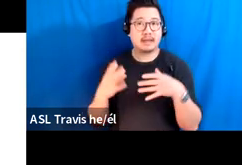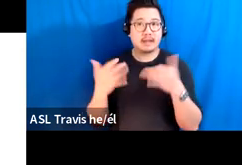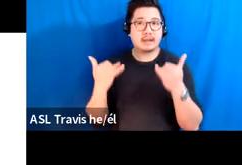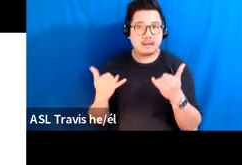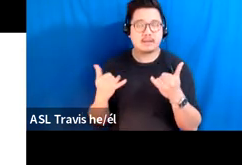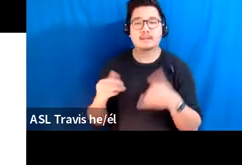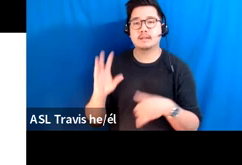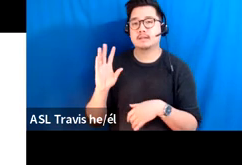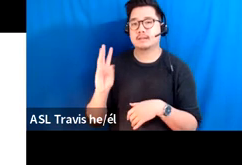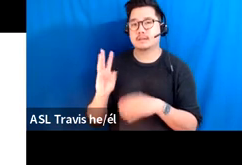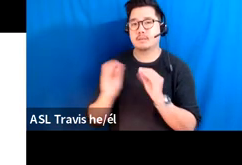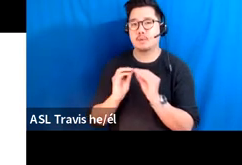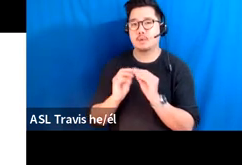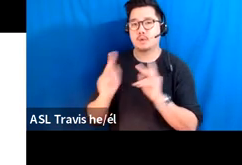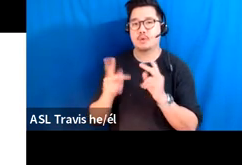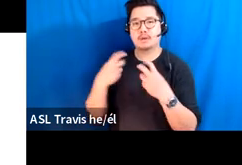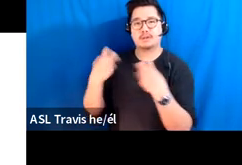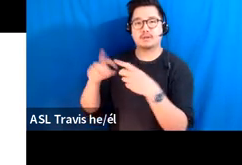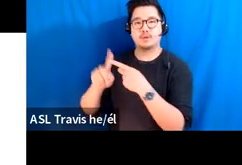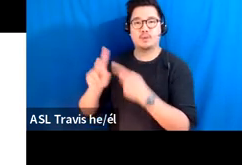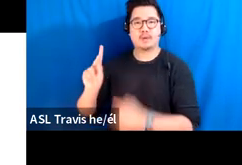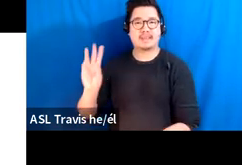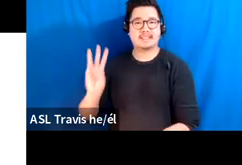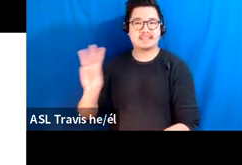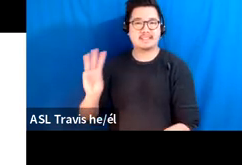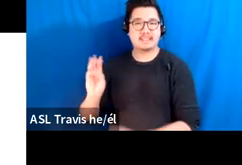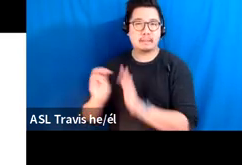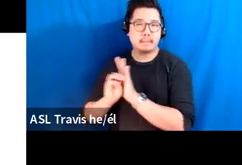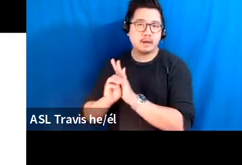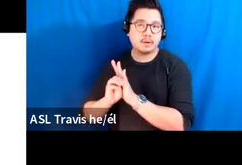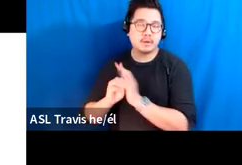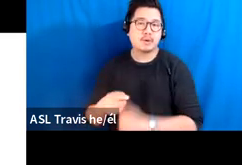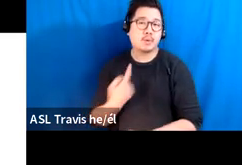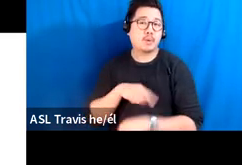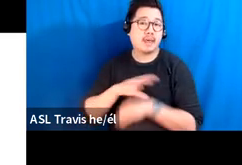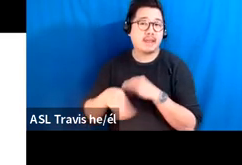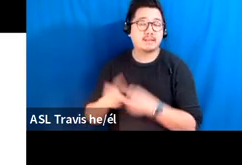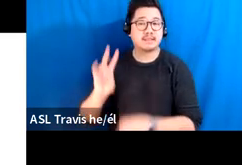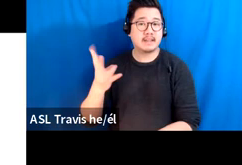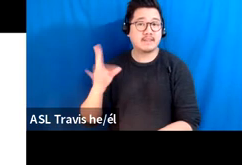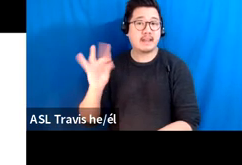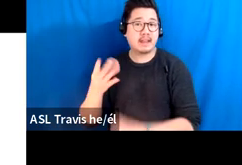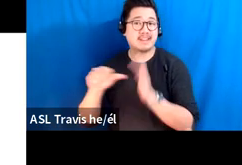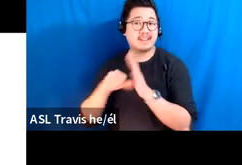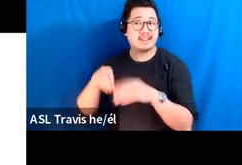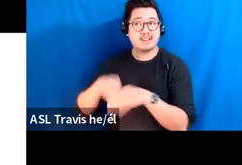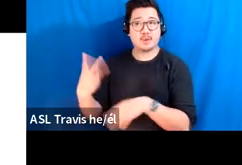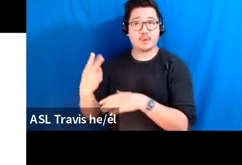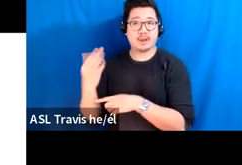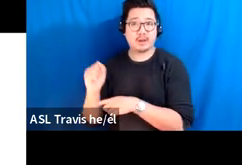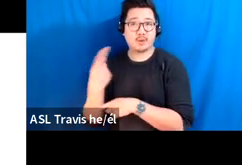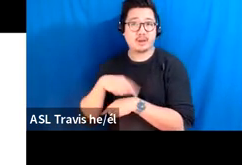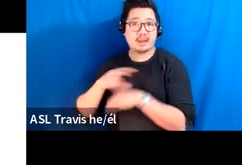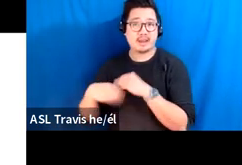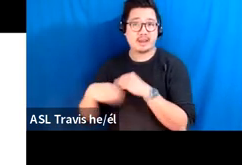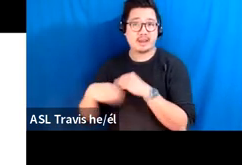move to a k-6 model we added seventh and eighth grade at two of our high schools we added seventh grade at